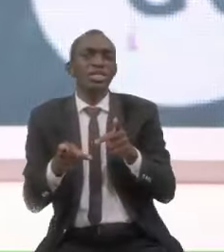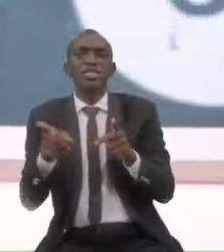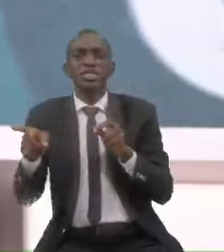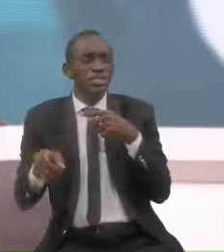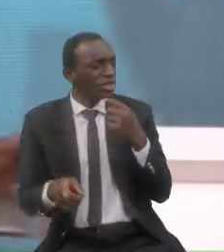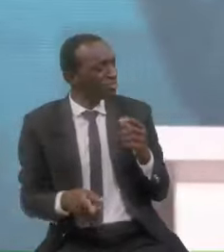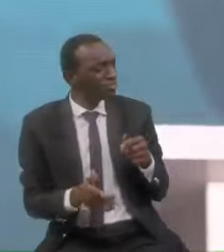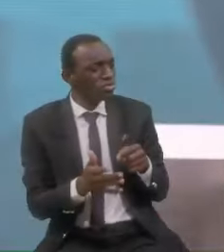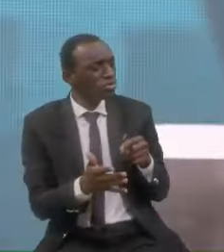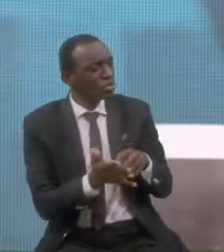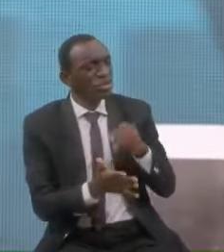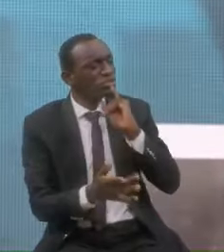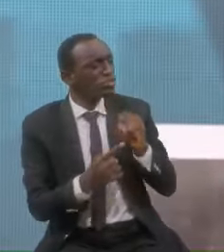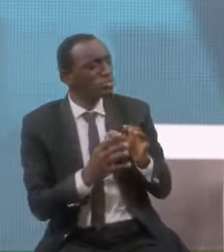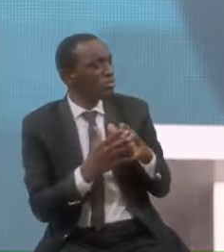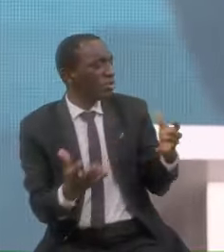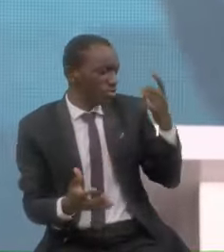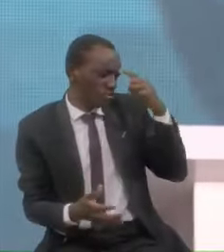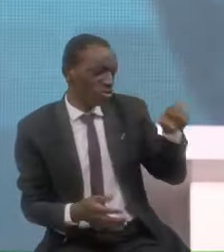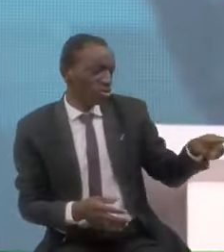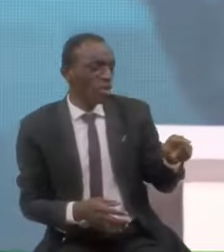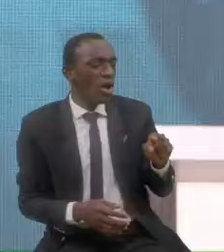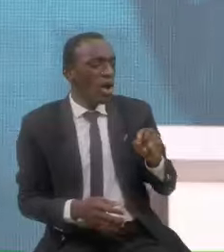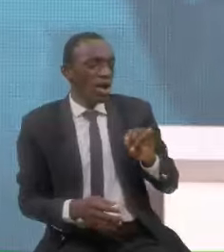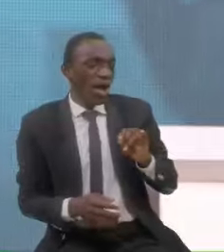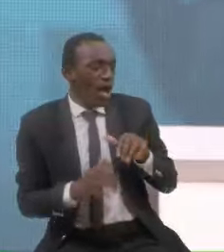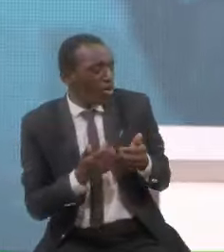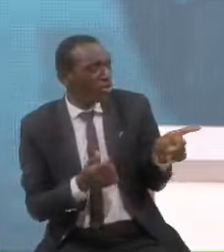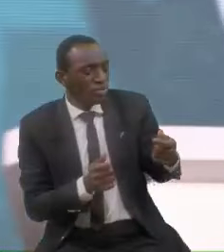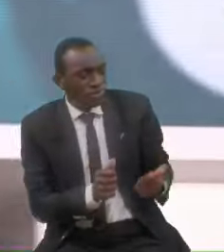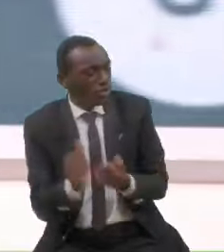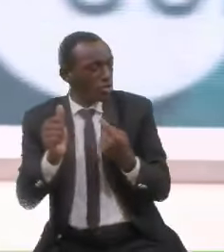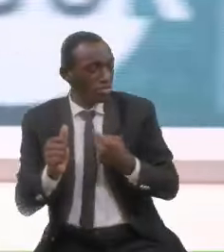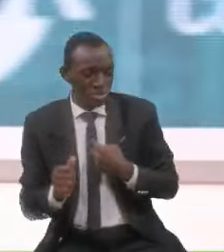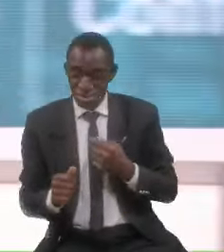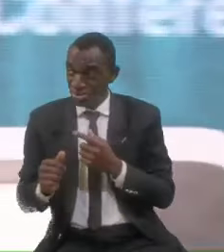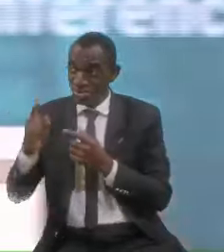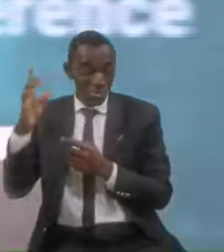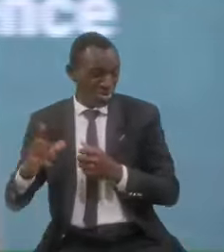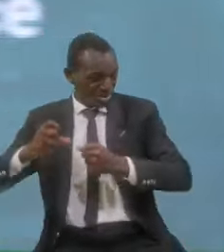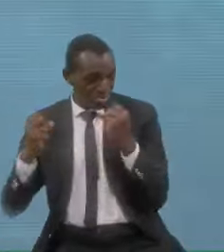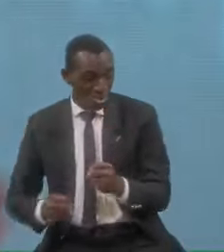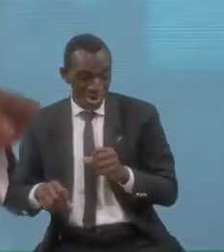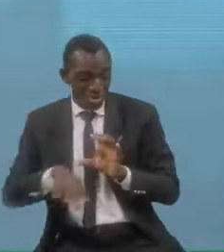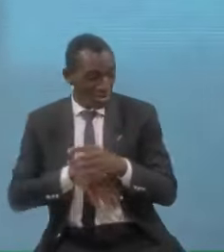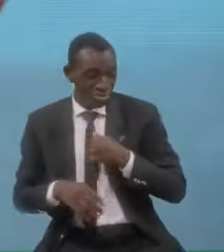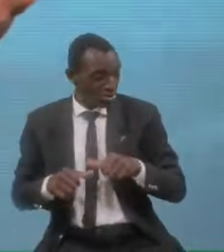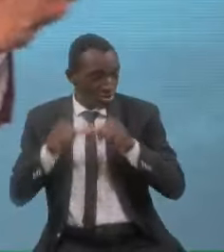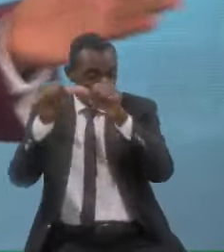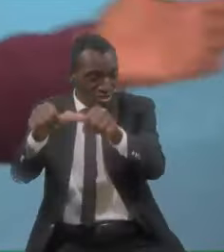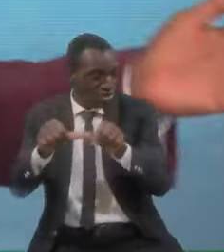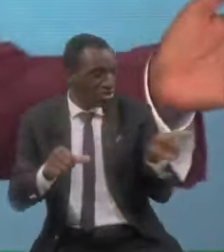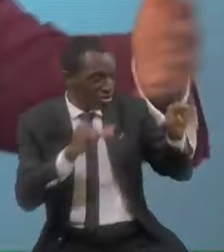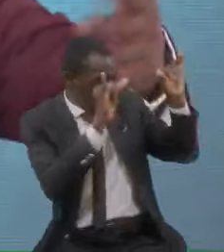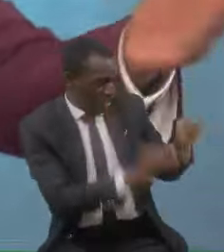just be following me? I know the power that drives me and how I move. Stay here. There are sons